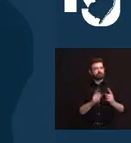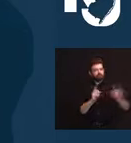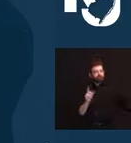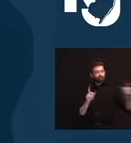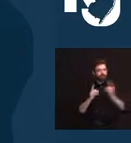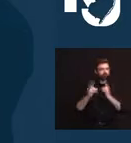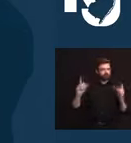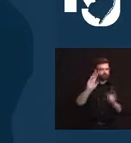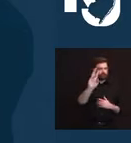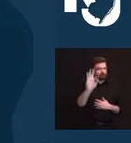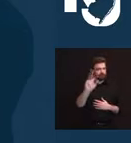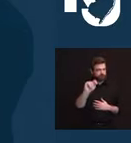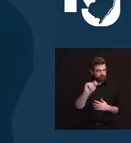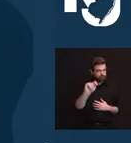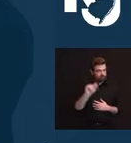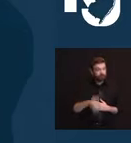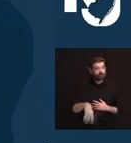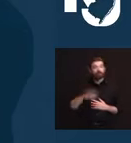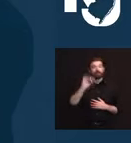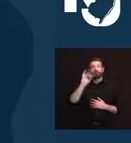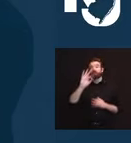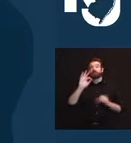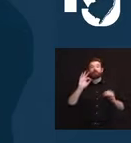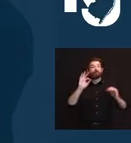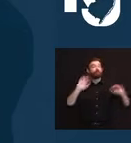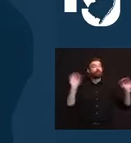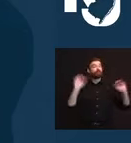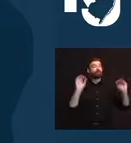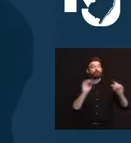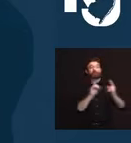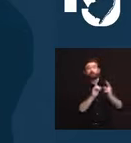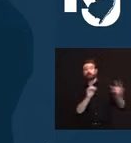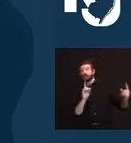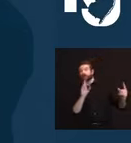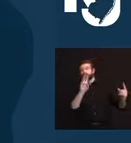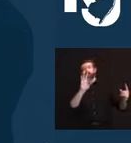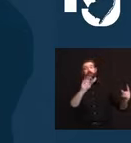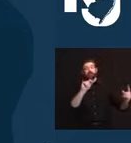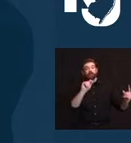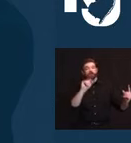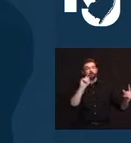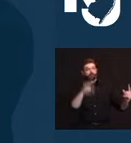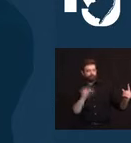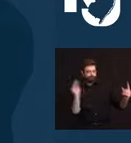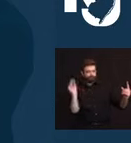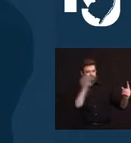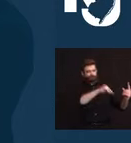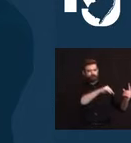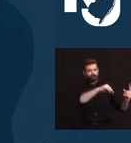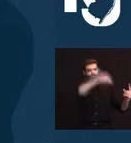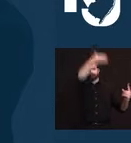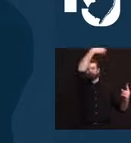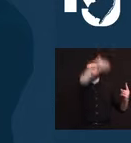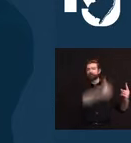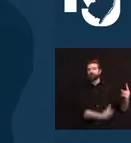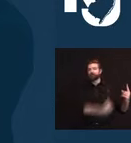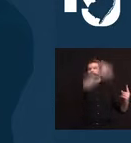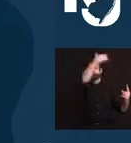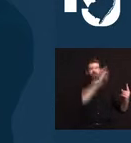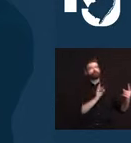times, unless a client is receiving a service that requires them to remove it. And should that happen, staff providing